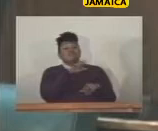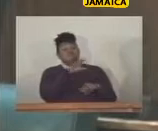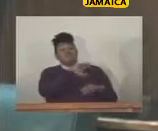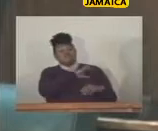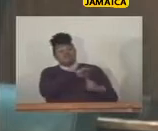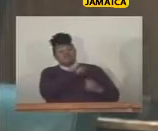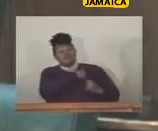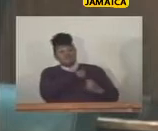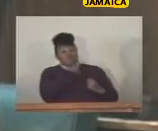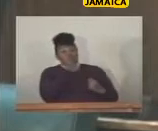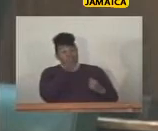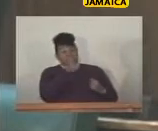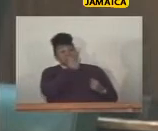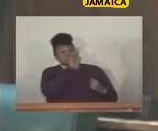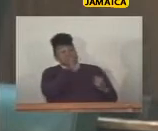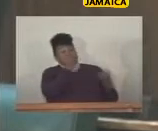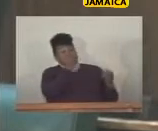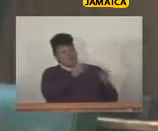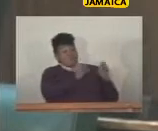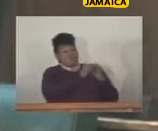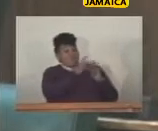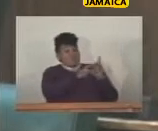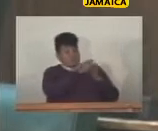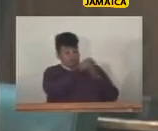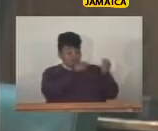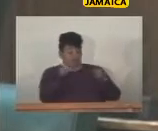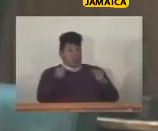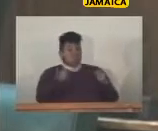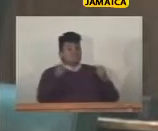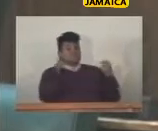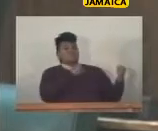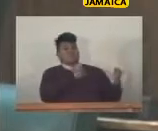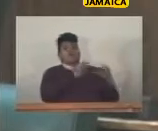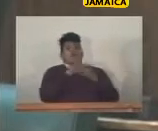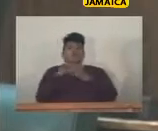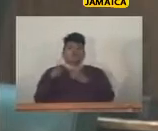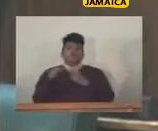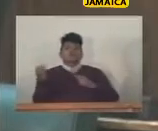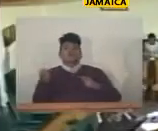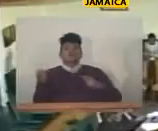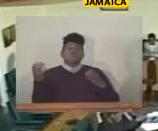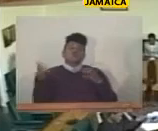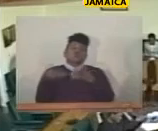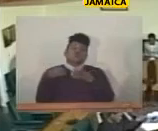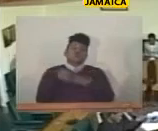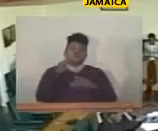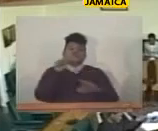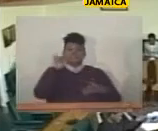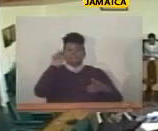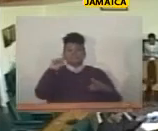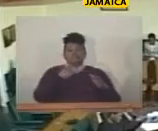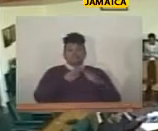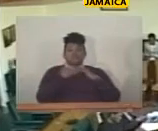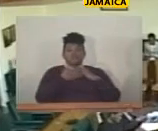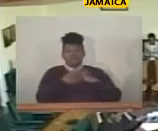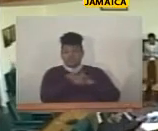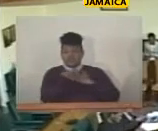several more of those persons detained are strongly believed to be connected to gangs in St. James and across the